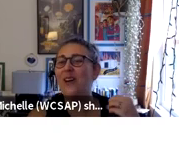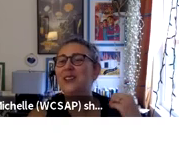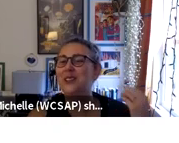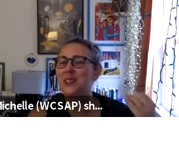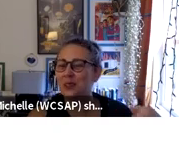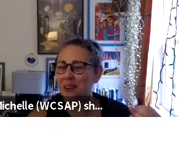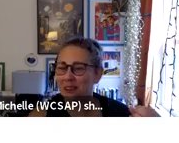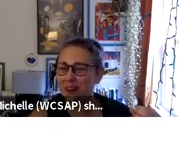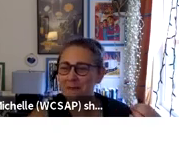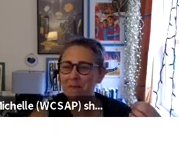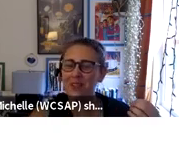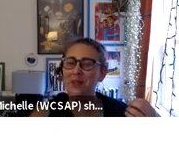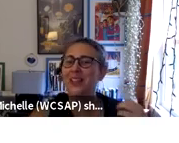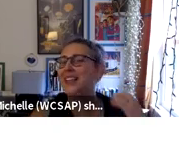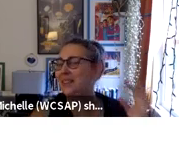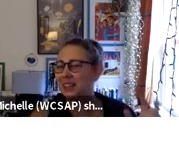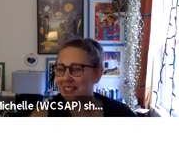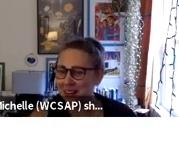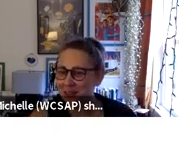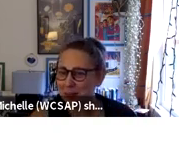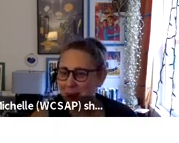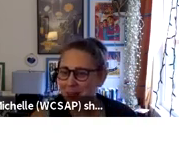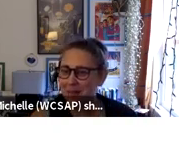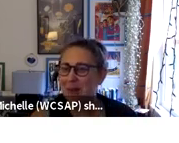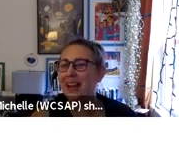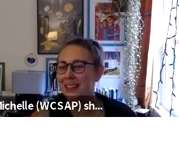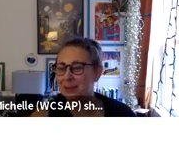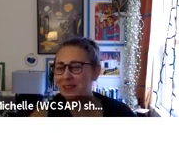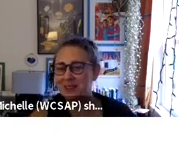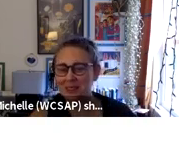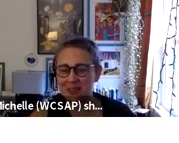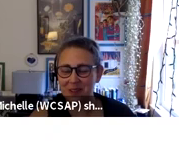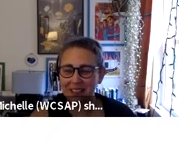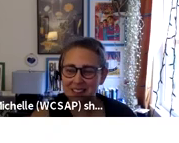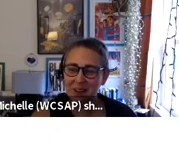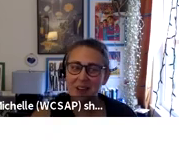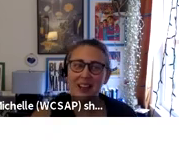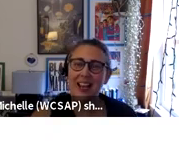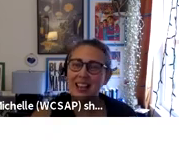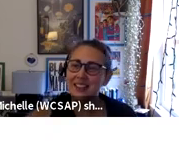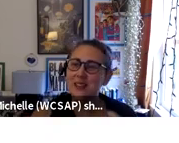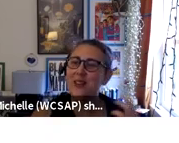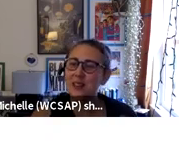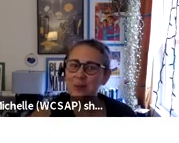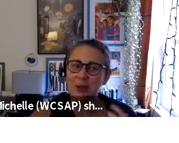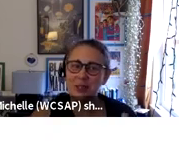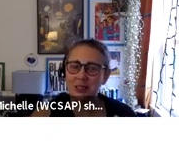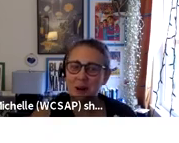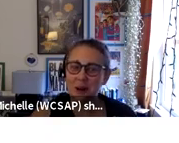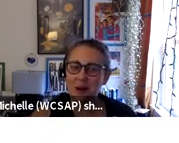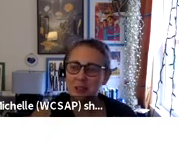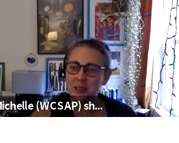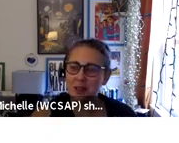and you were also a survivor, you'd be like, yeah, I'm not going to talk to you about my experience of sexual violence. So again, those facial